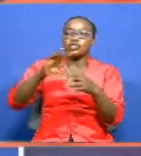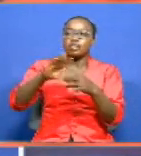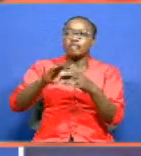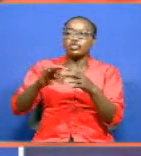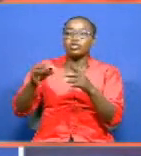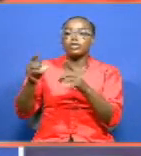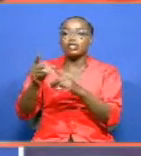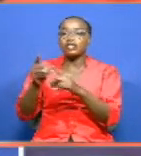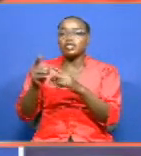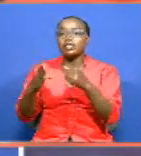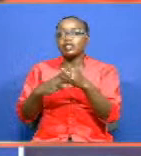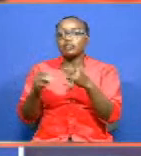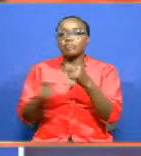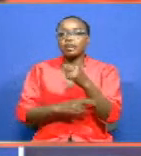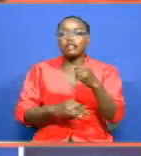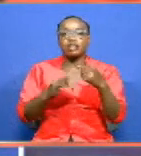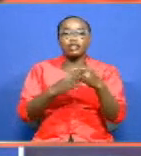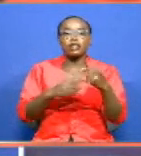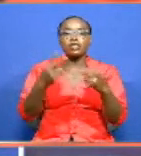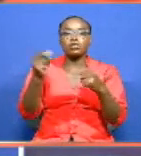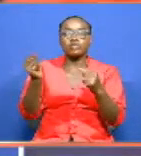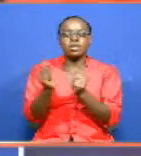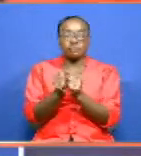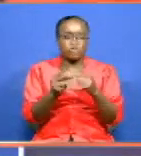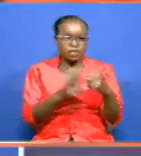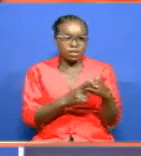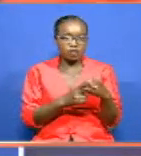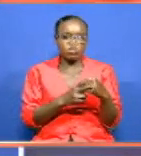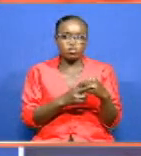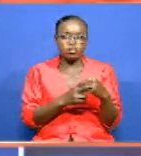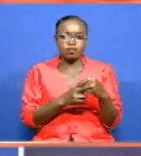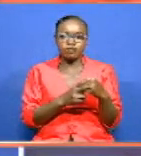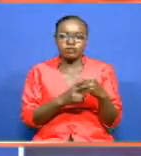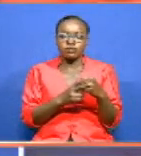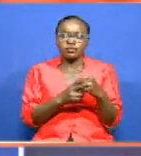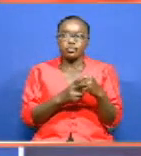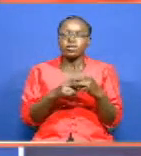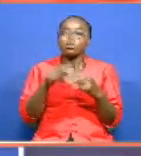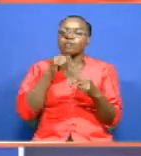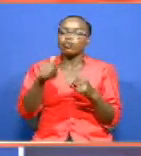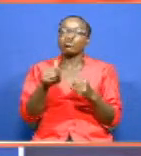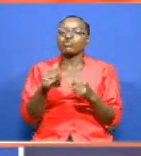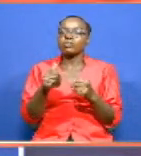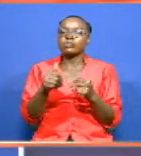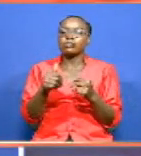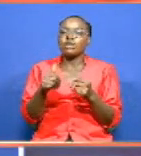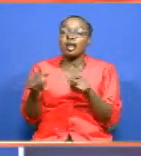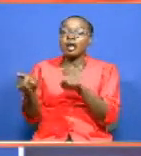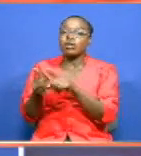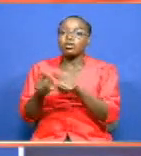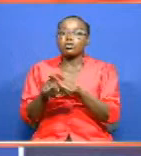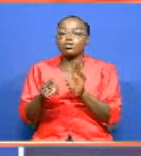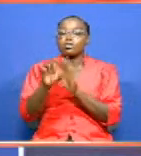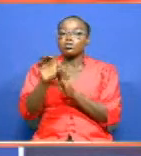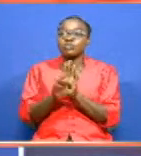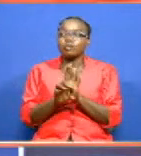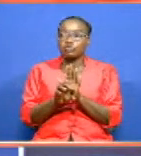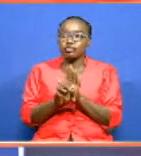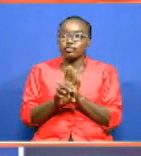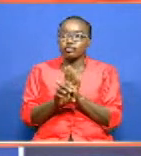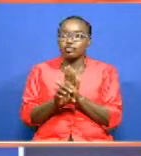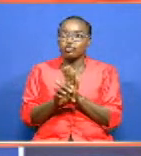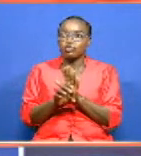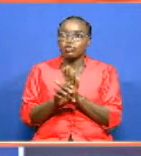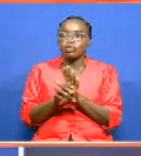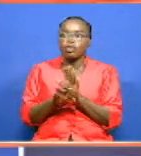on 8th August 2017 was not conducted in accordance with the Constitution